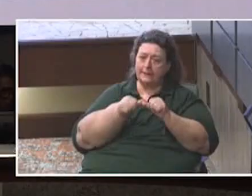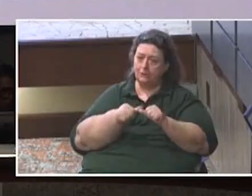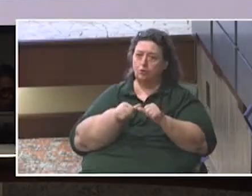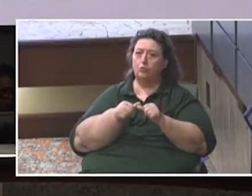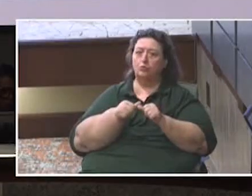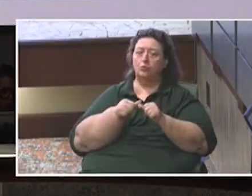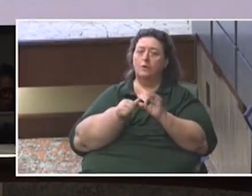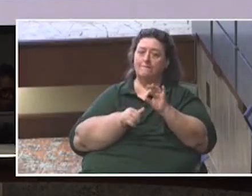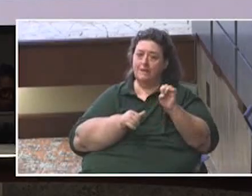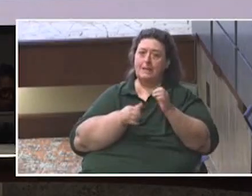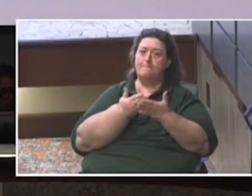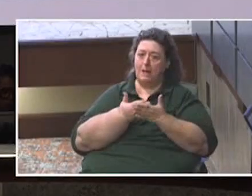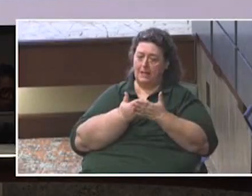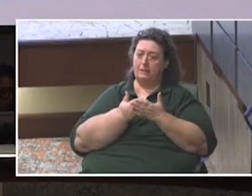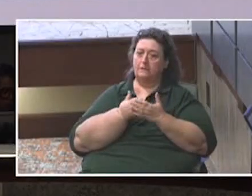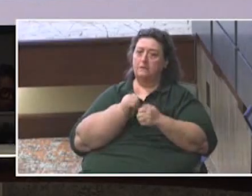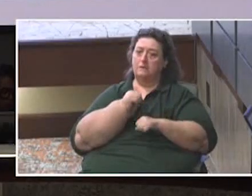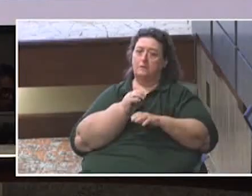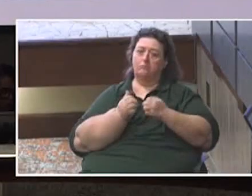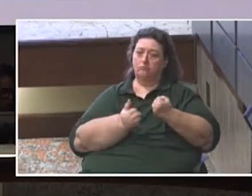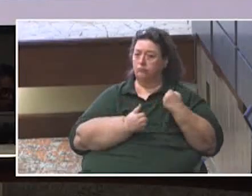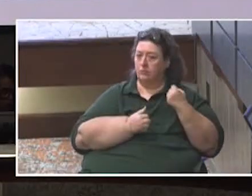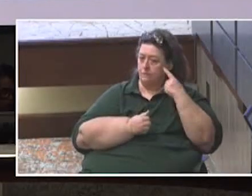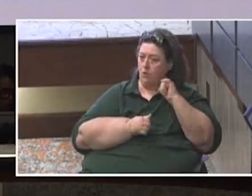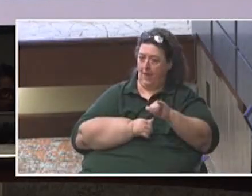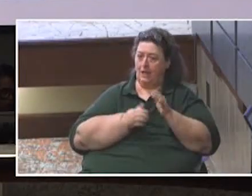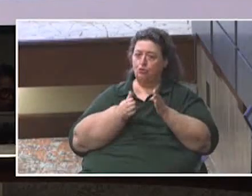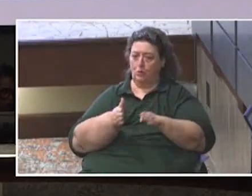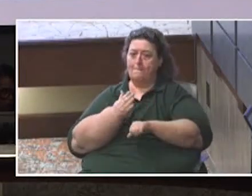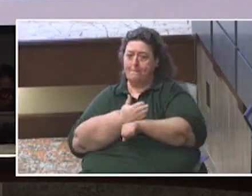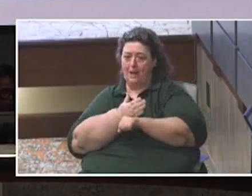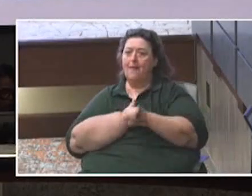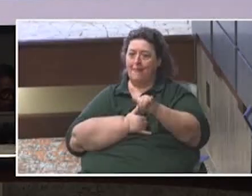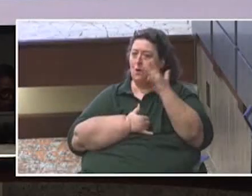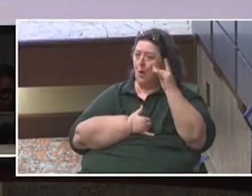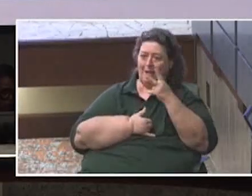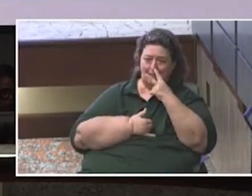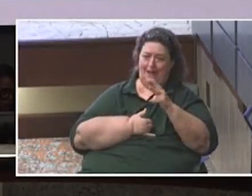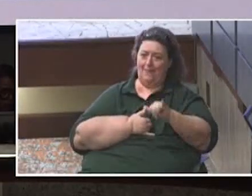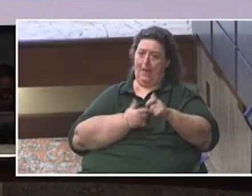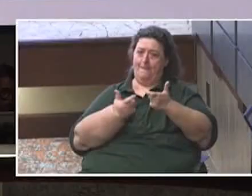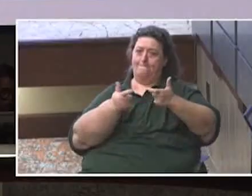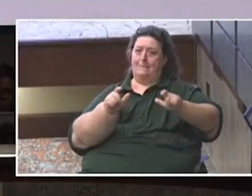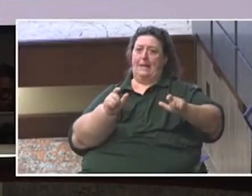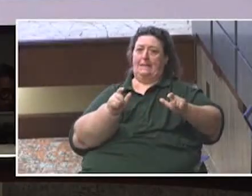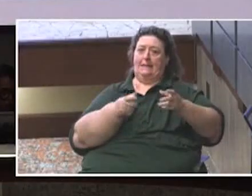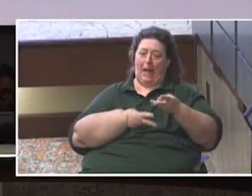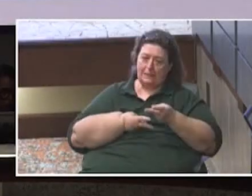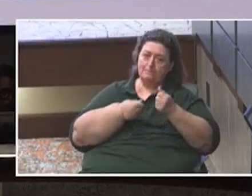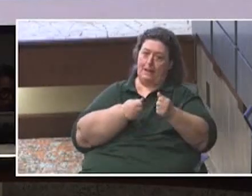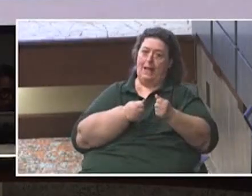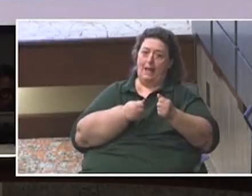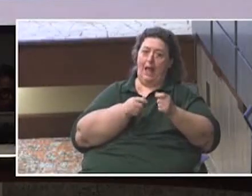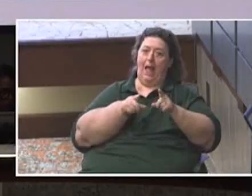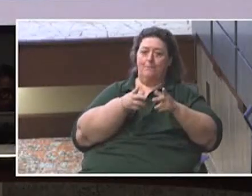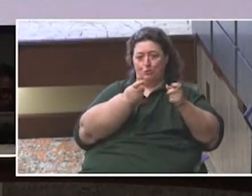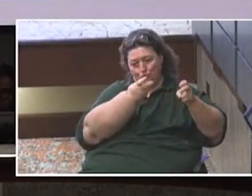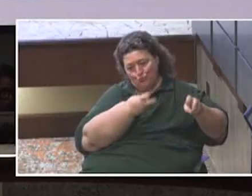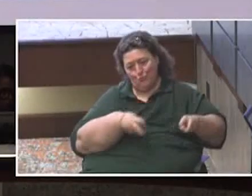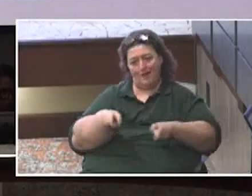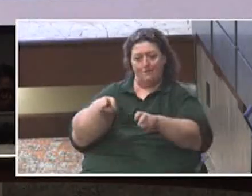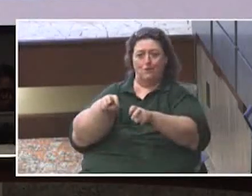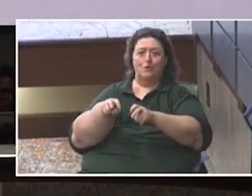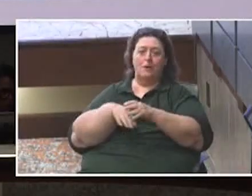maintenance fee money set aside for those street maintenance improvements. So that's why you see that large expense as a transfer out